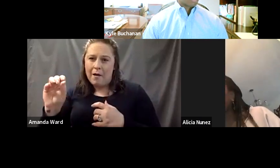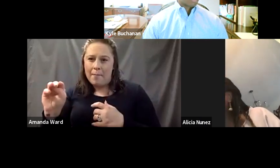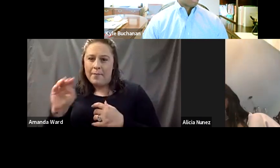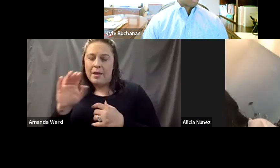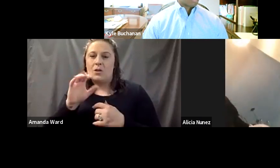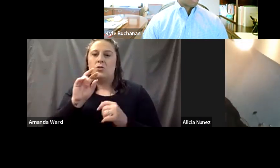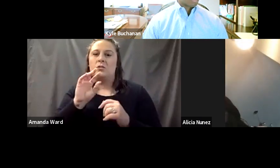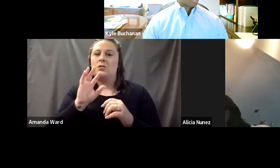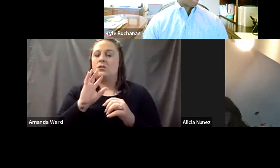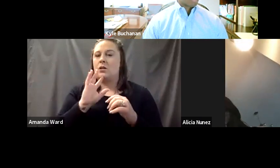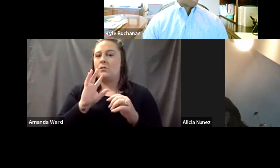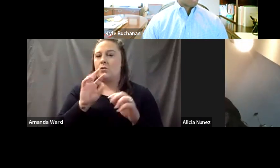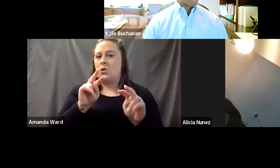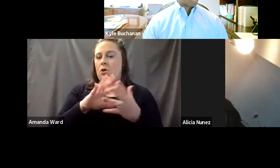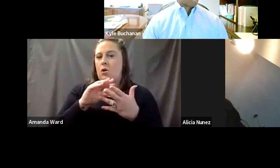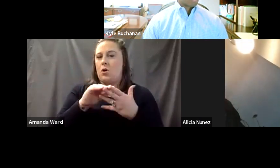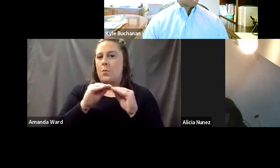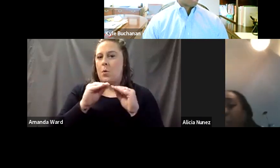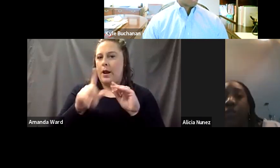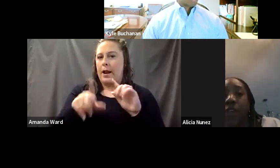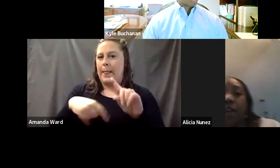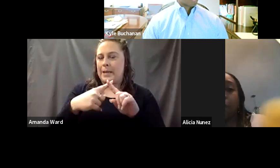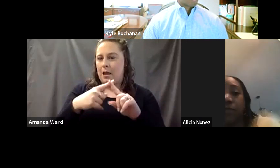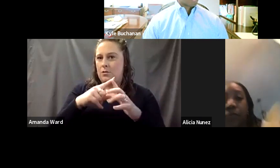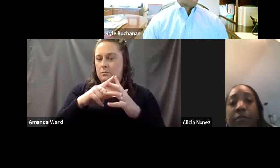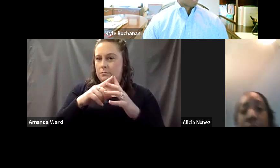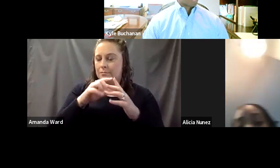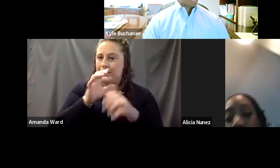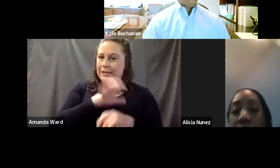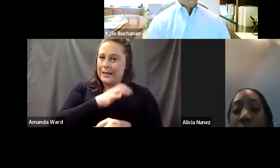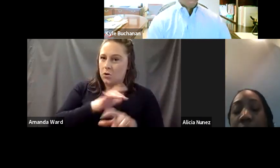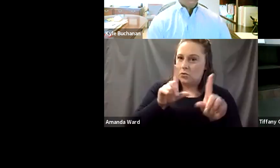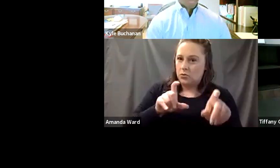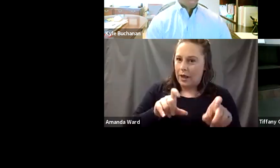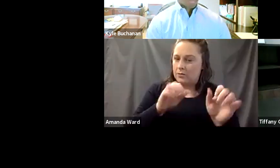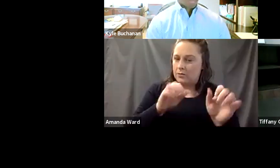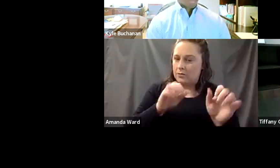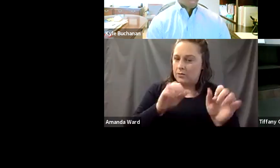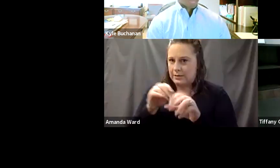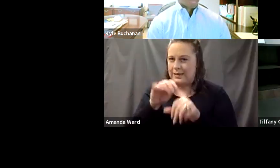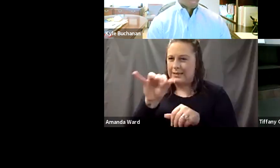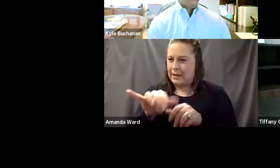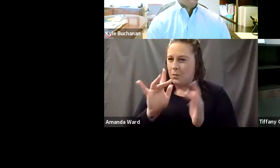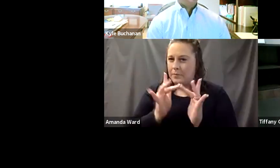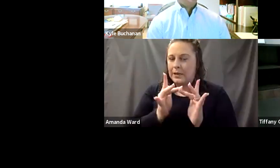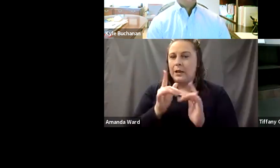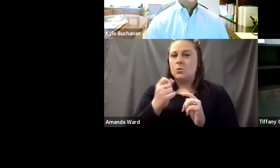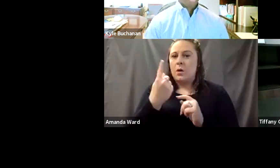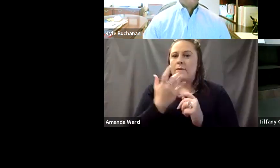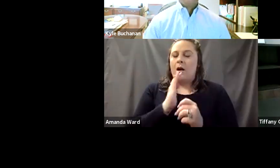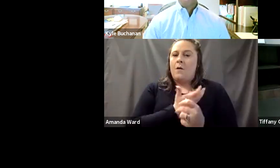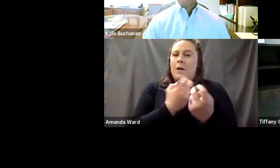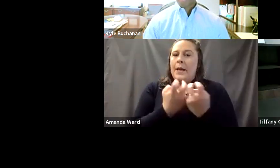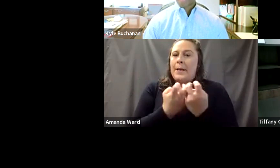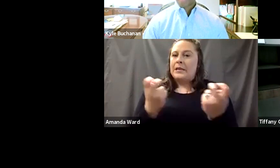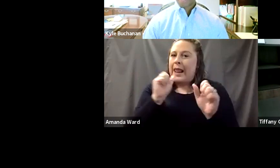and inclusion in clinical trials and learn how to become a part of their Now Included movement. That's one of our panelists that wasn't